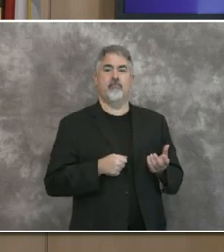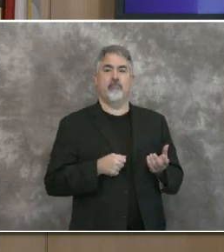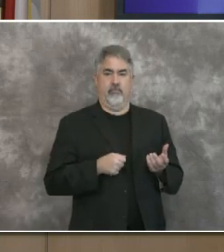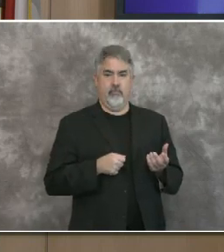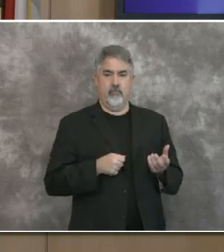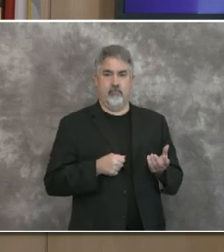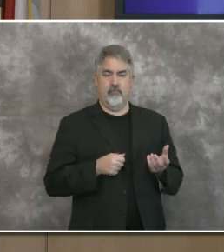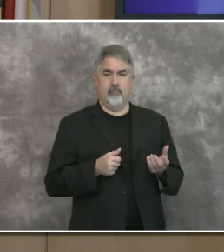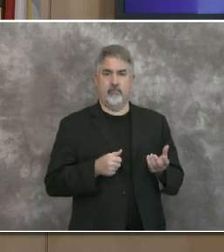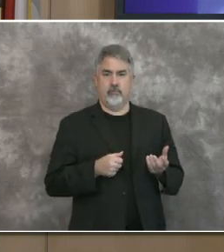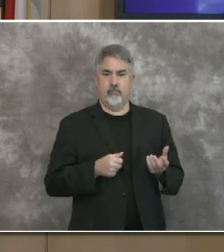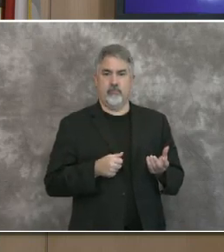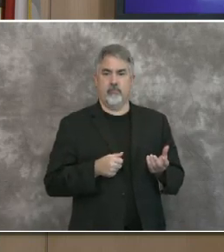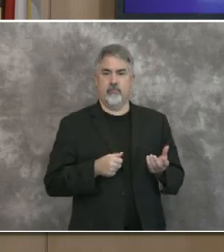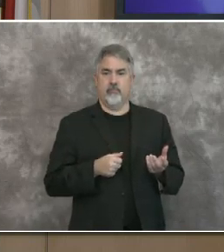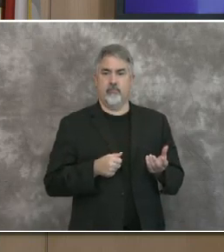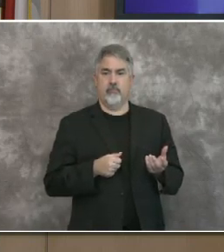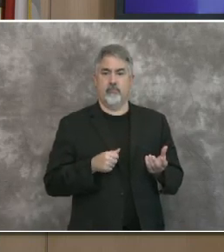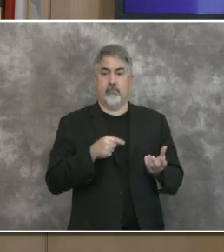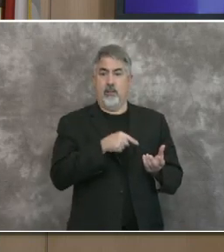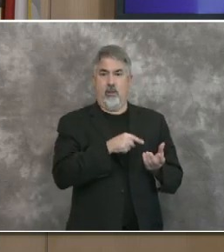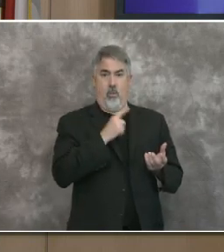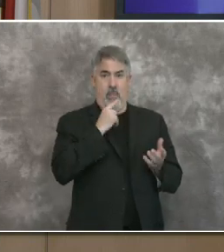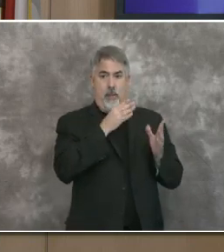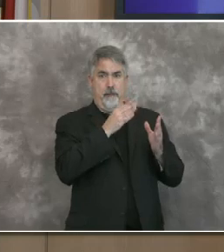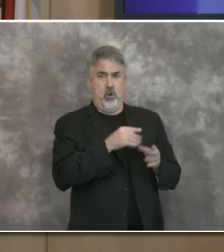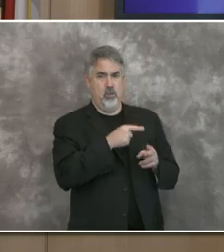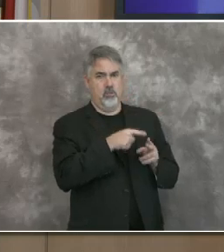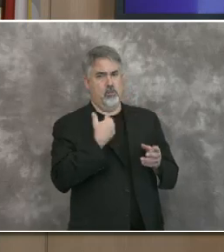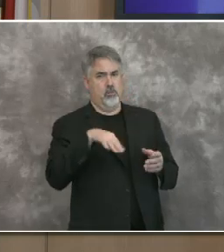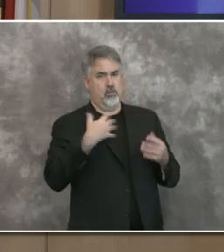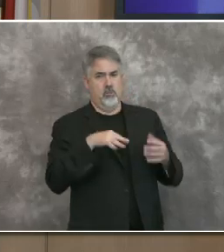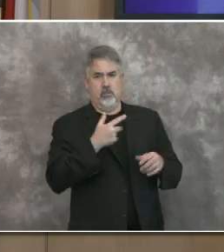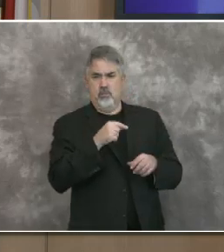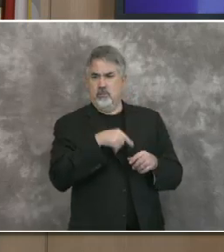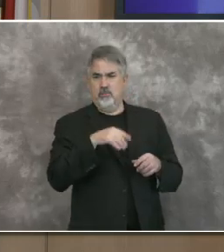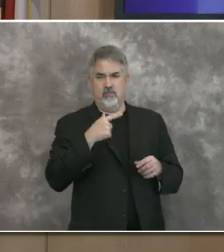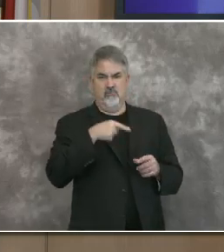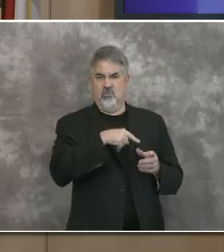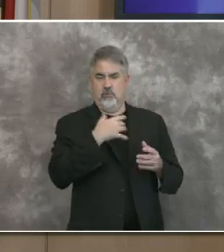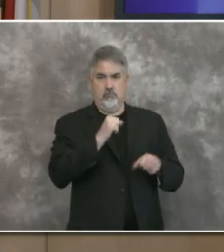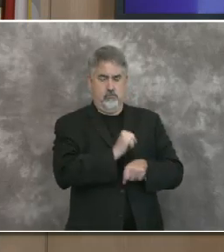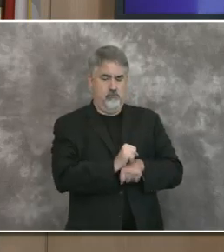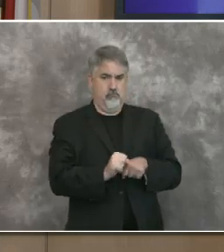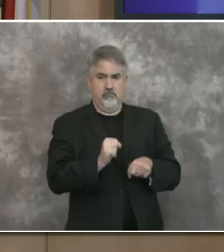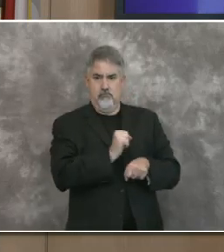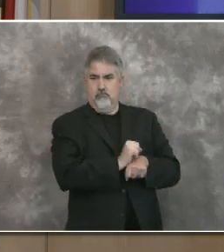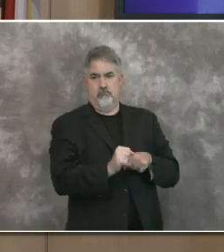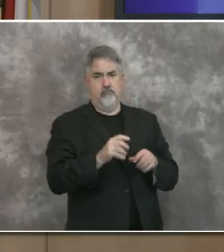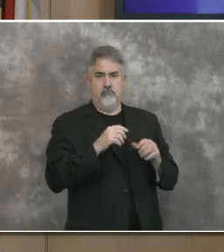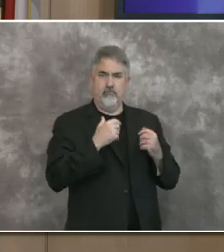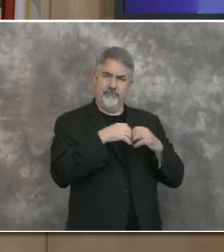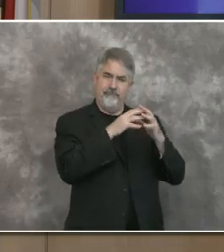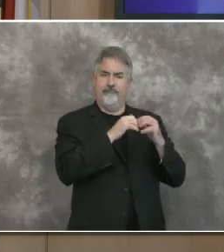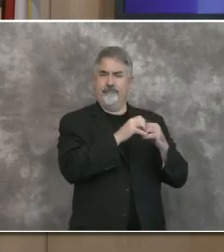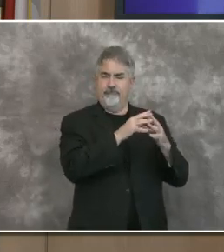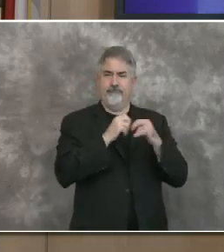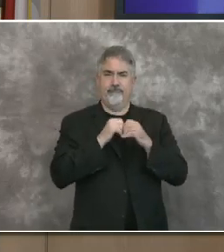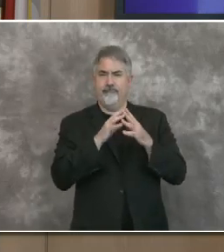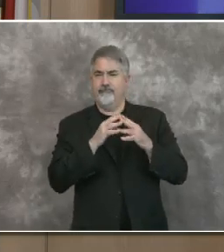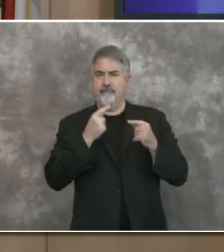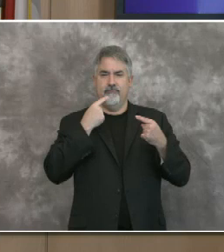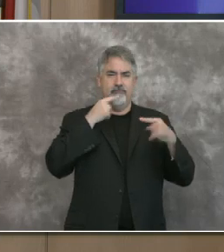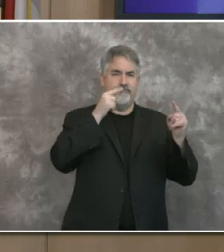own nursing school in London and many other accomplishments. I'm sure she'd be impressed today with how far nursing has